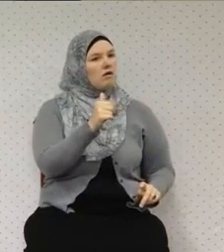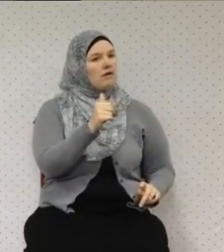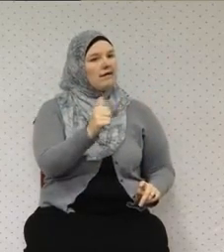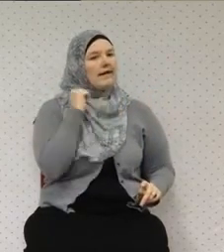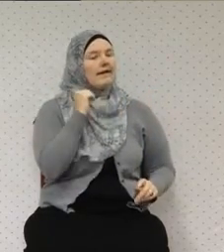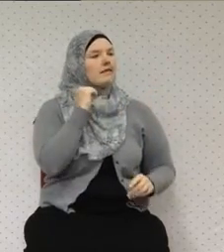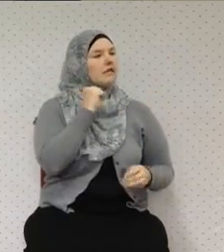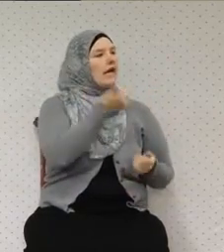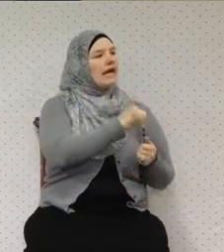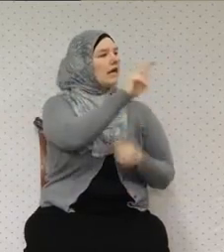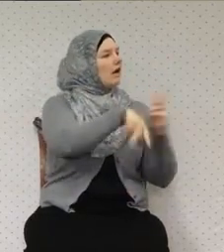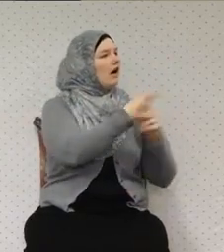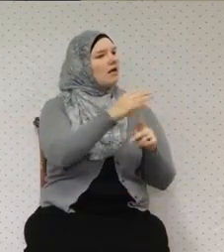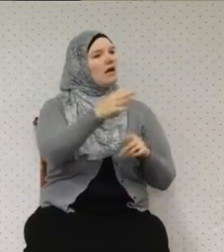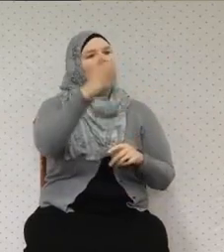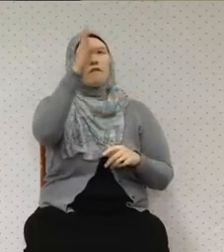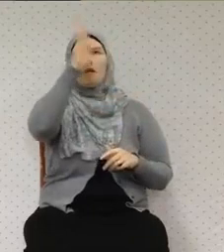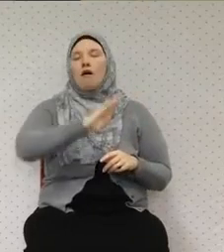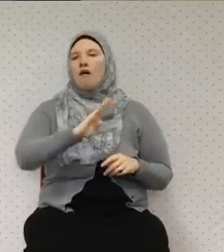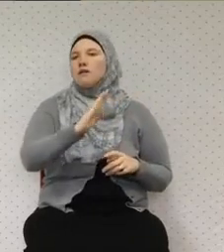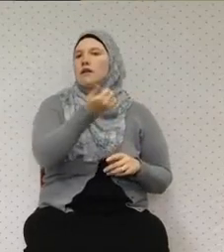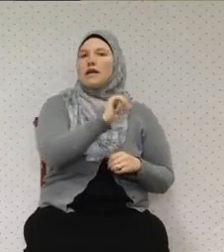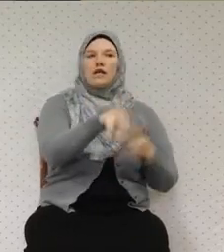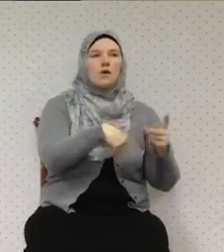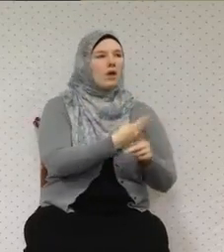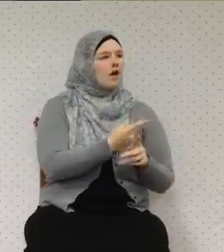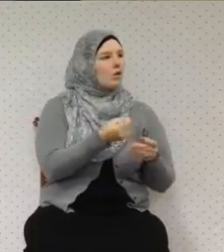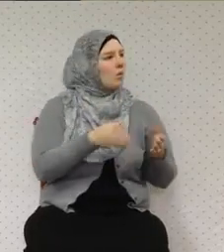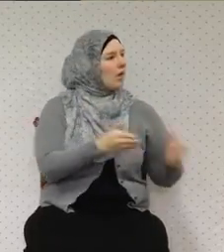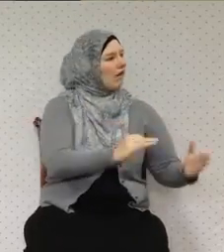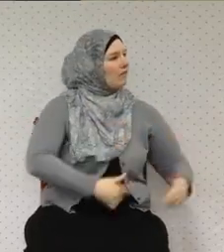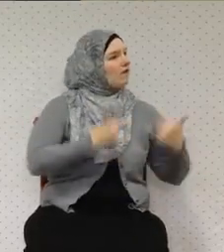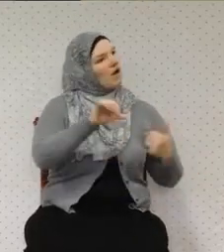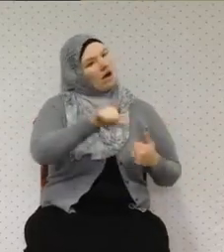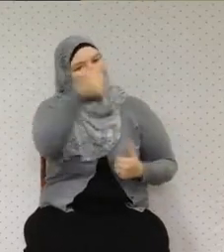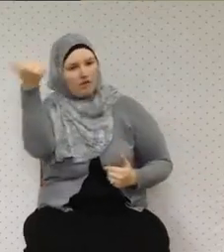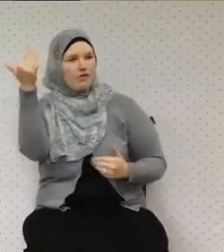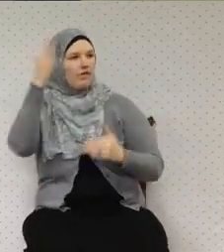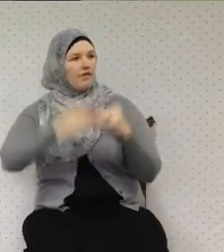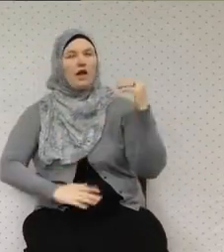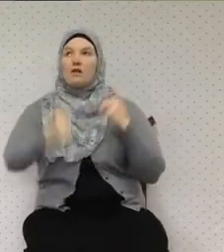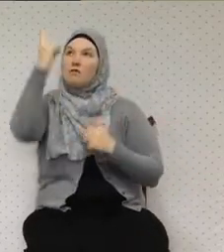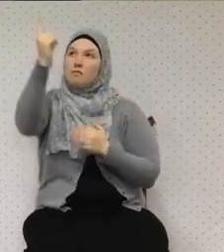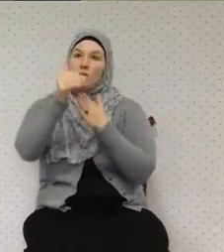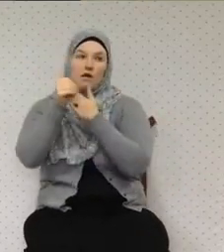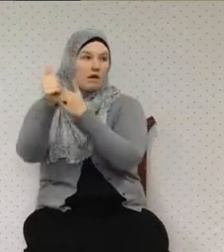kind of God, any kind of worship, any way of life other than that